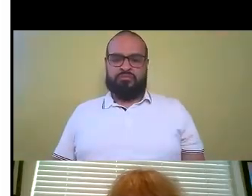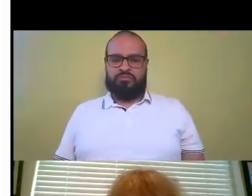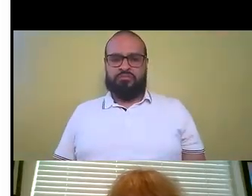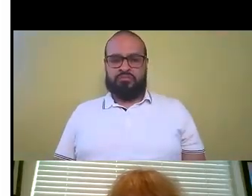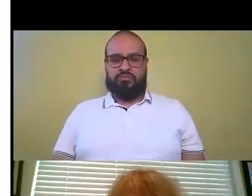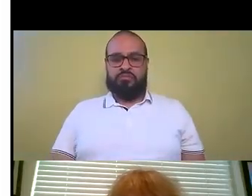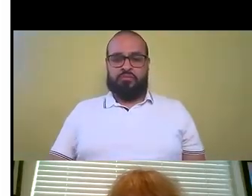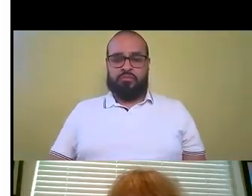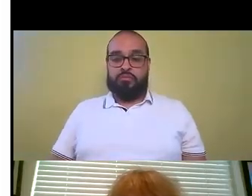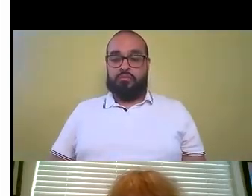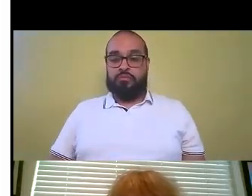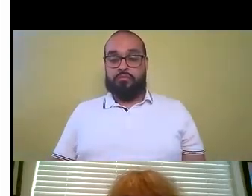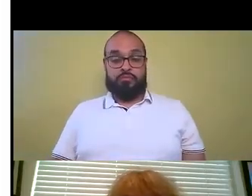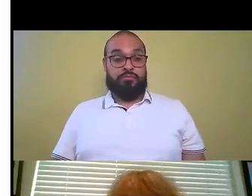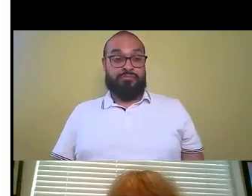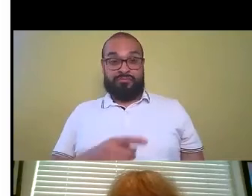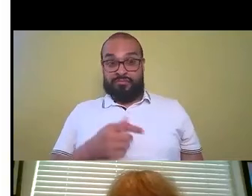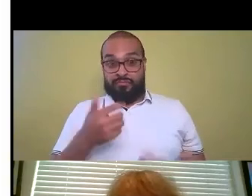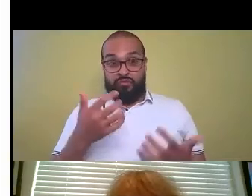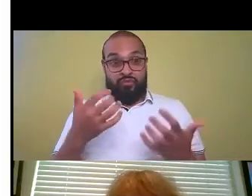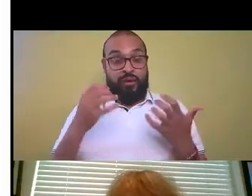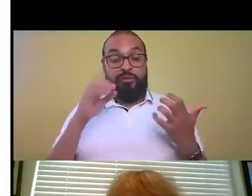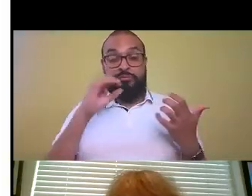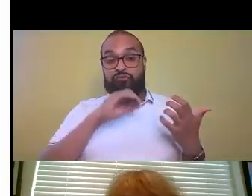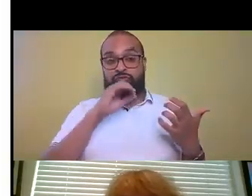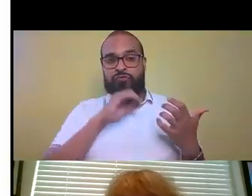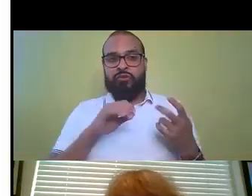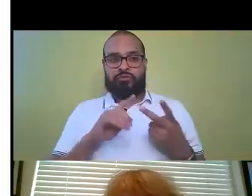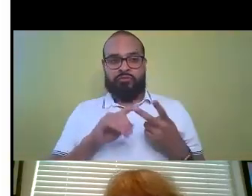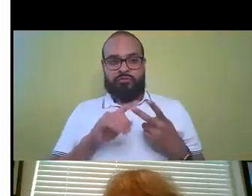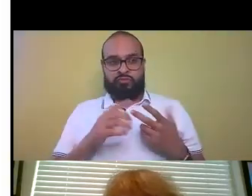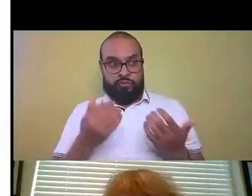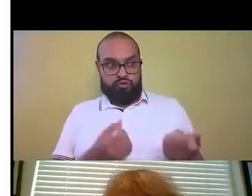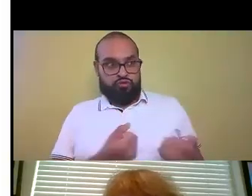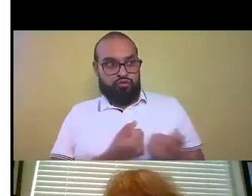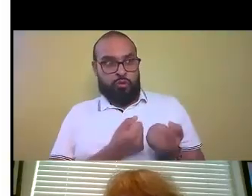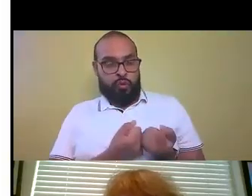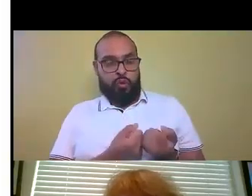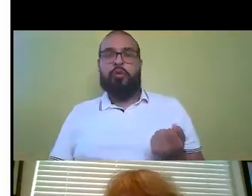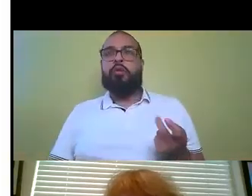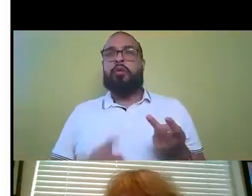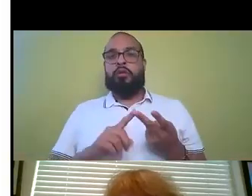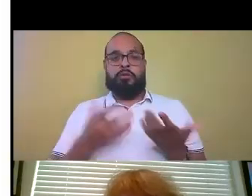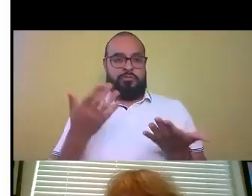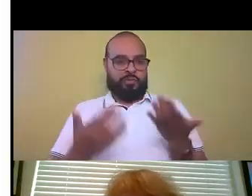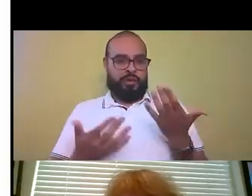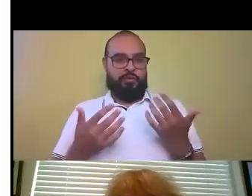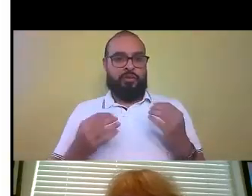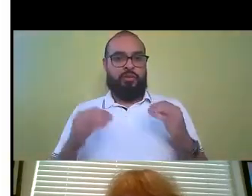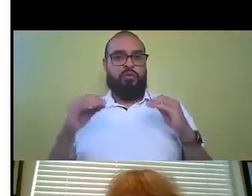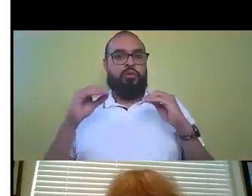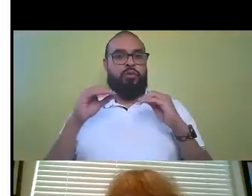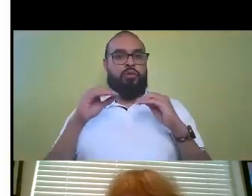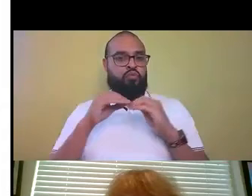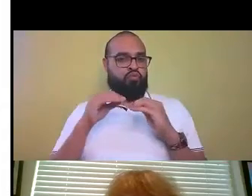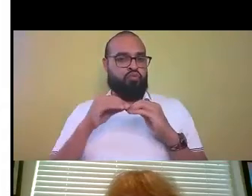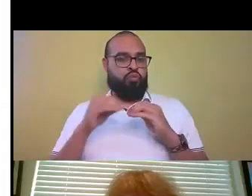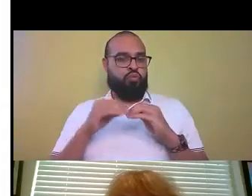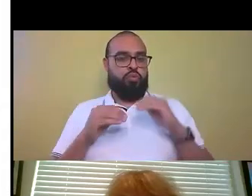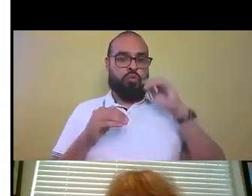if we seek oral, you want to give oral, you want to also maybe give richer oral. So if just the